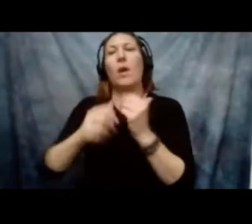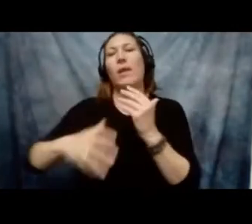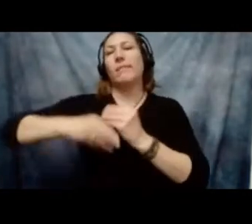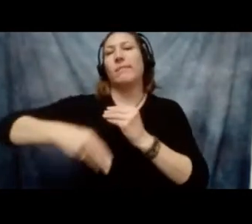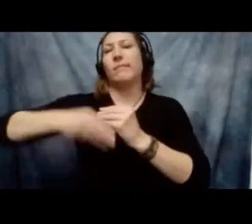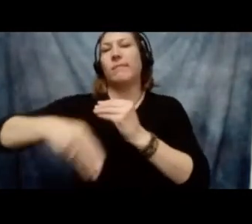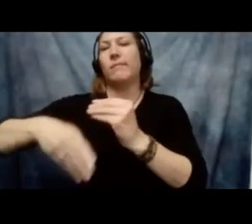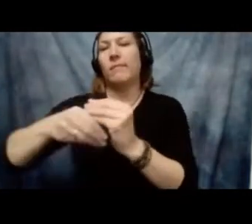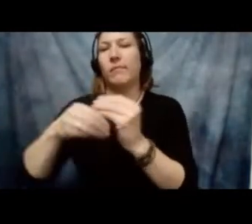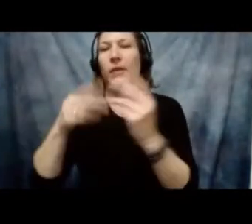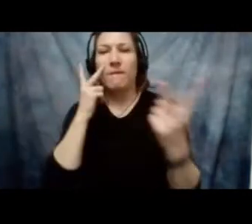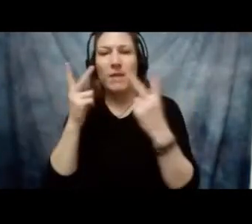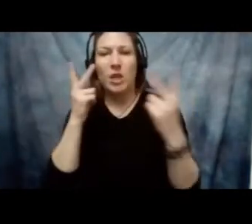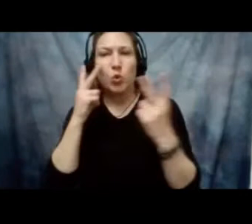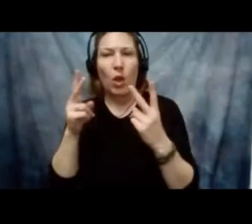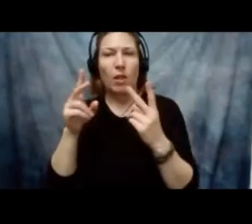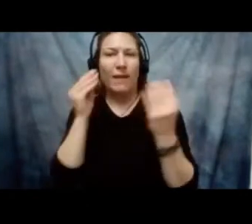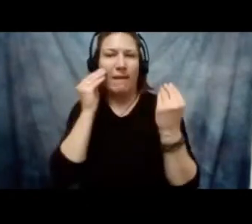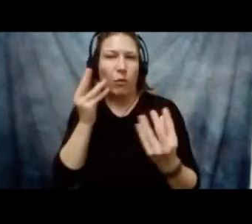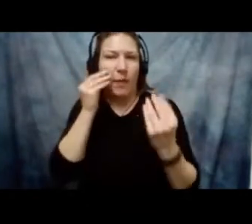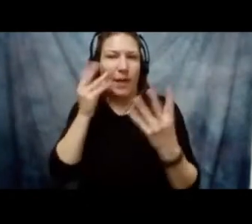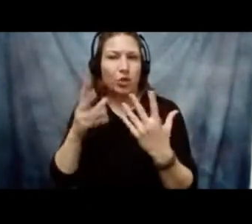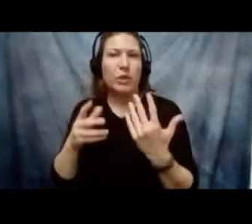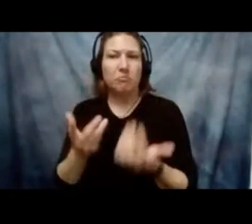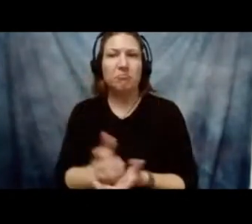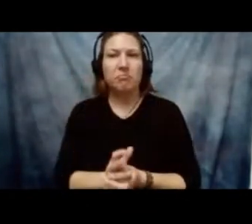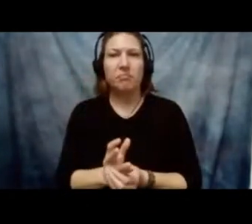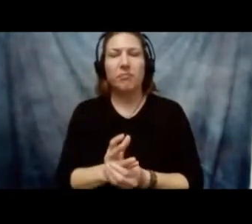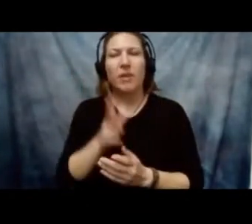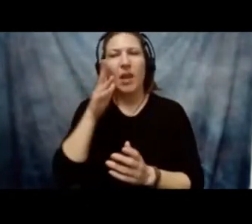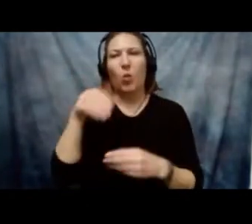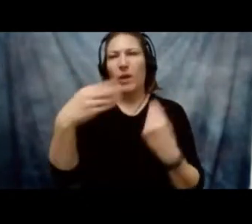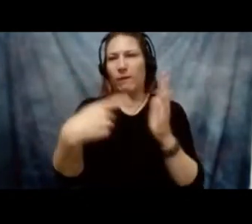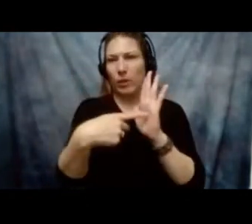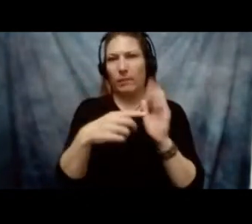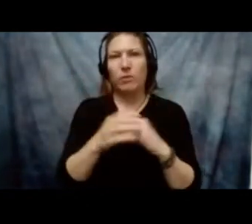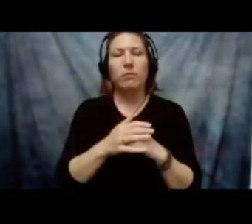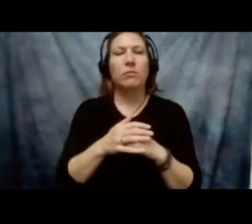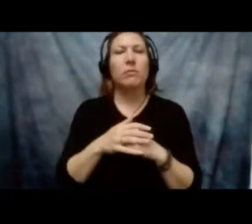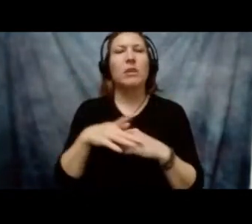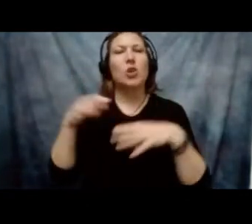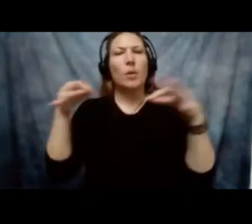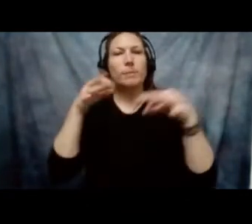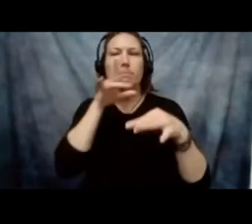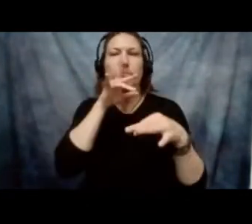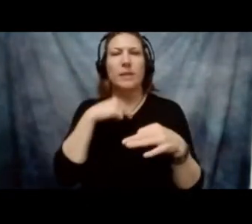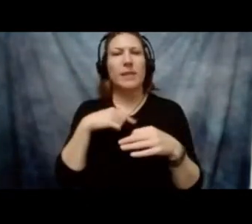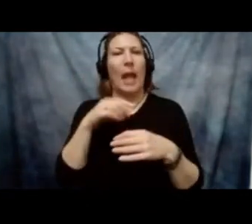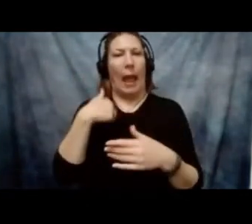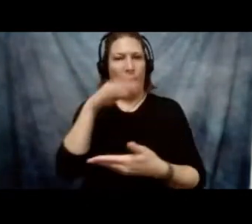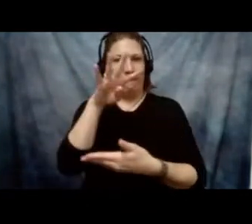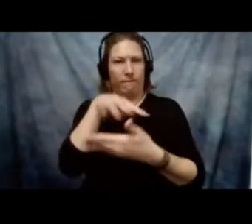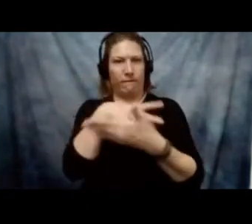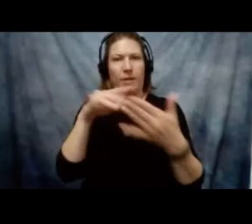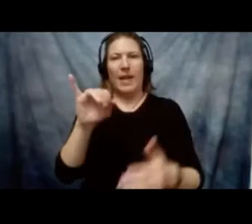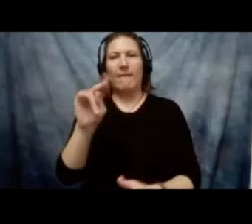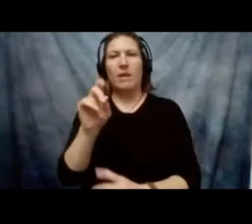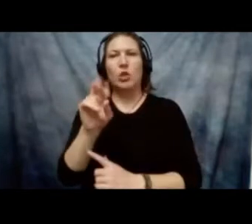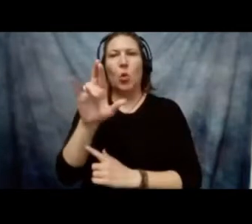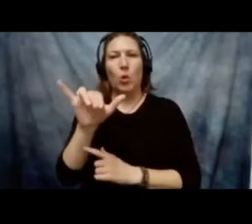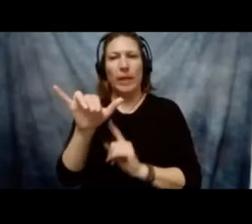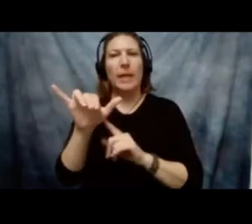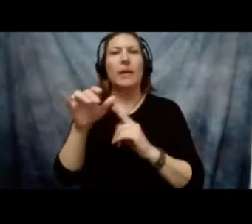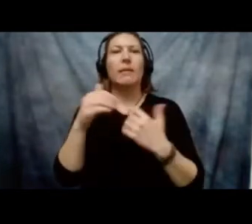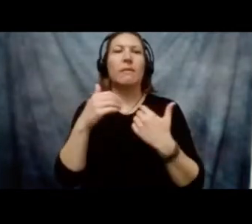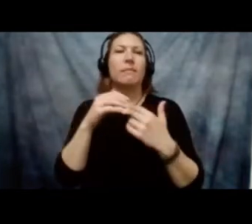of those. There is an inventory spreadsheet with details like item number, quantity in stock, and the inventory value